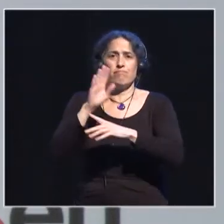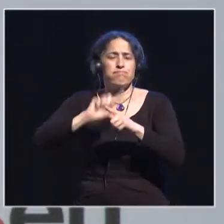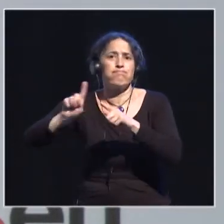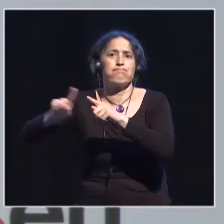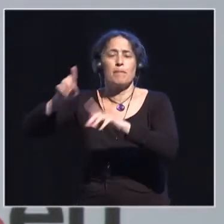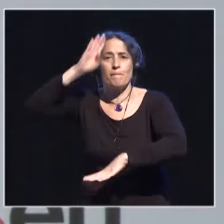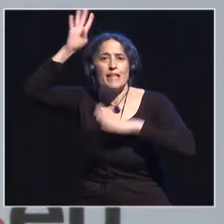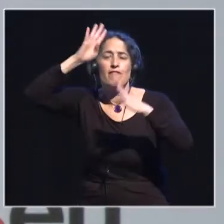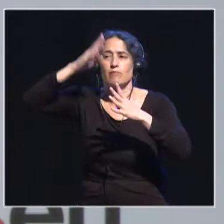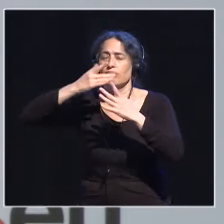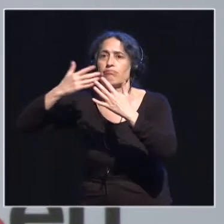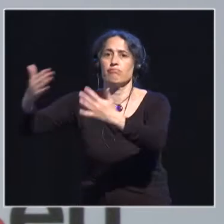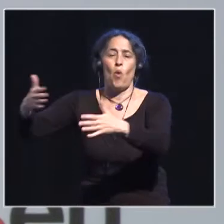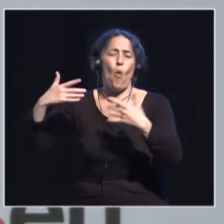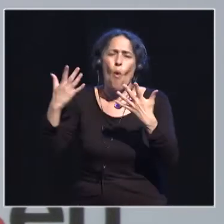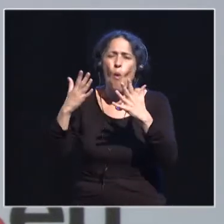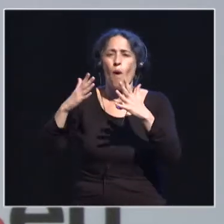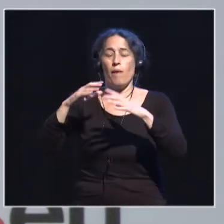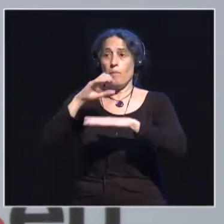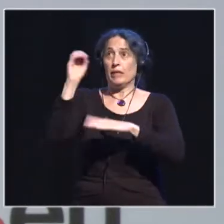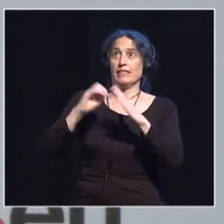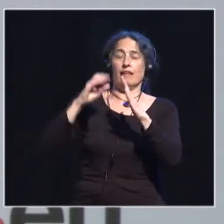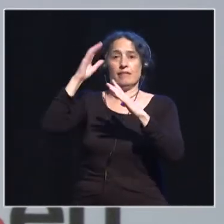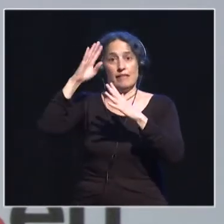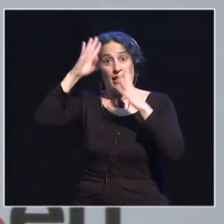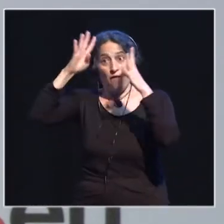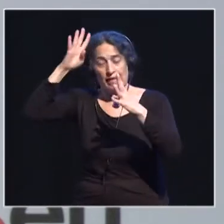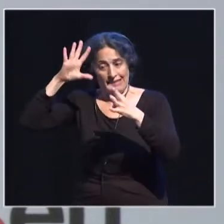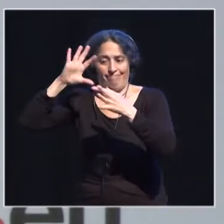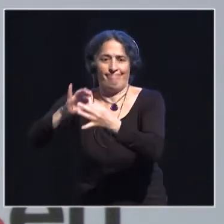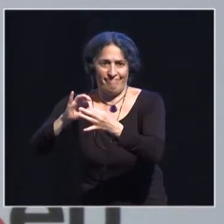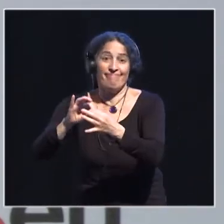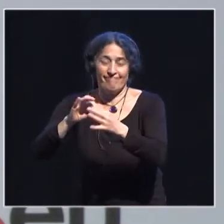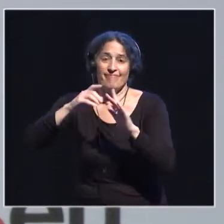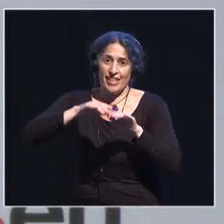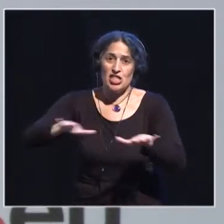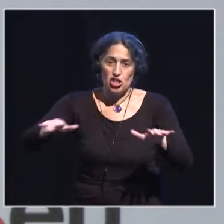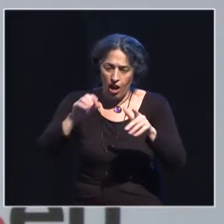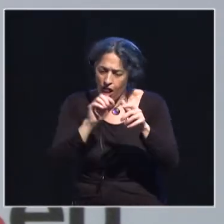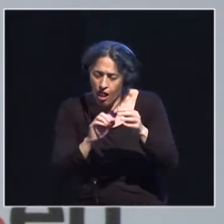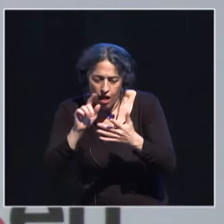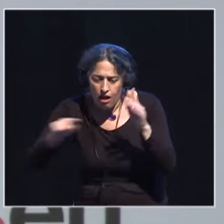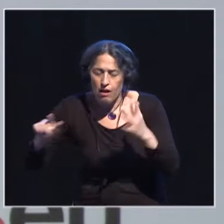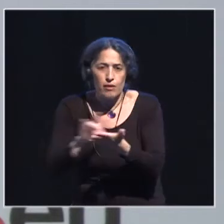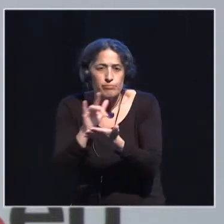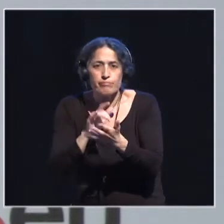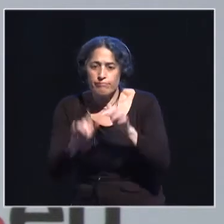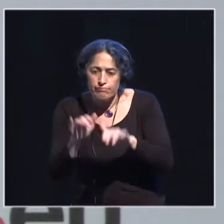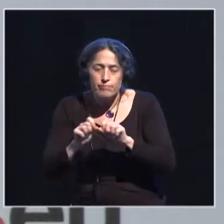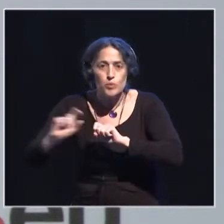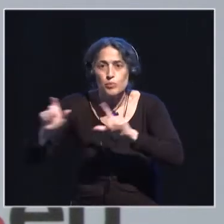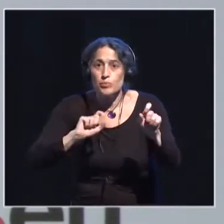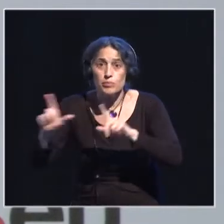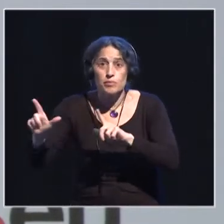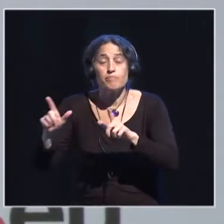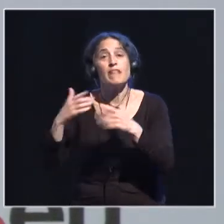why it matters. And we can provide this. In fact, this morning, SES announced an agreement with the government